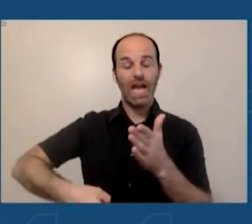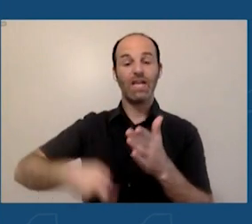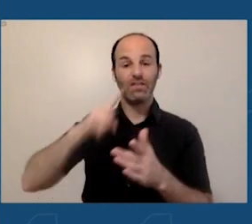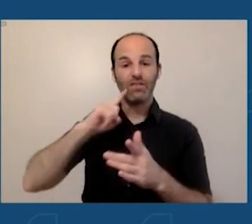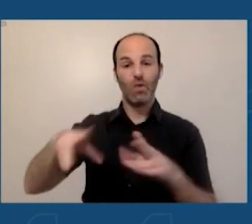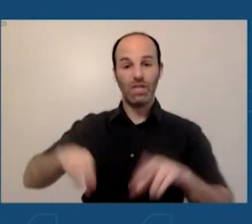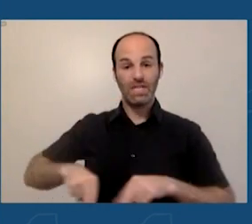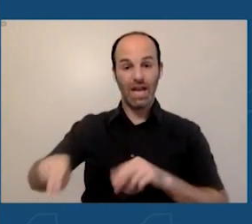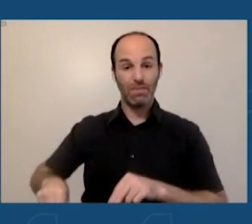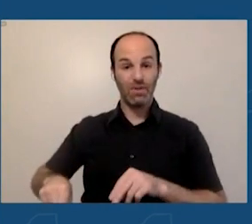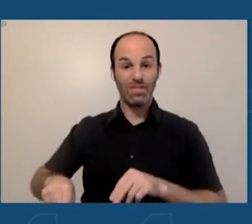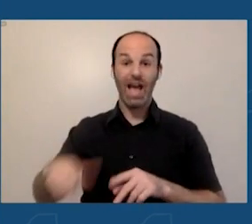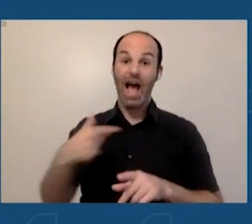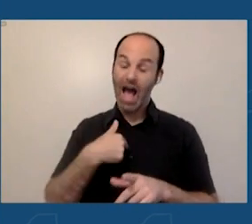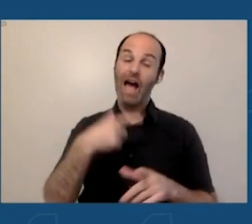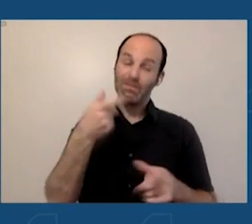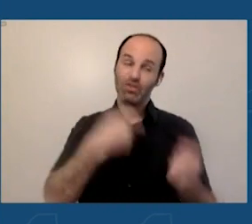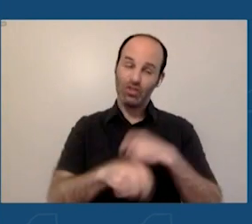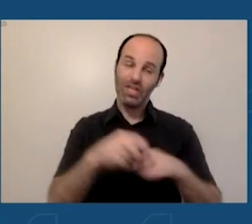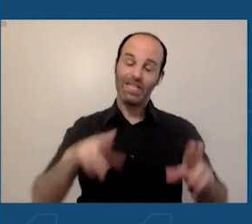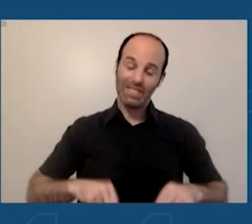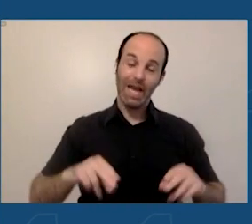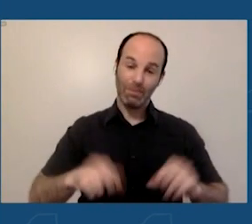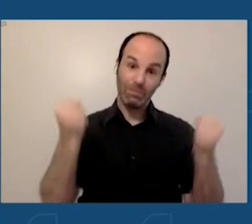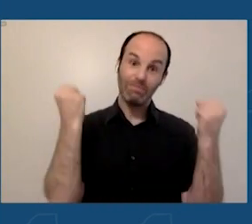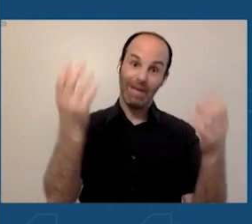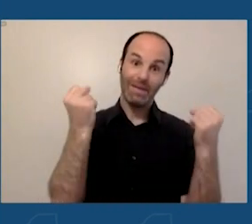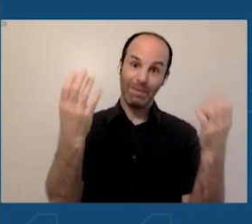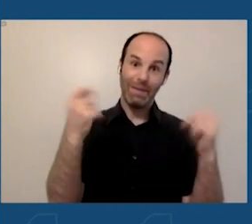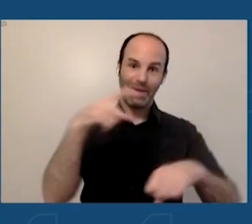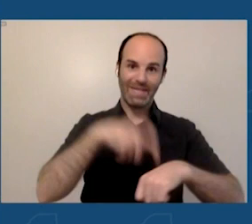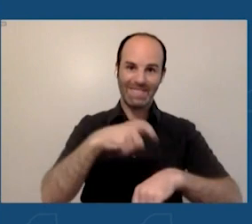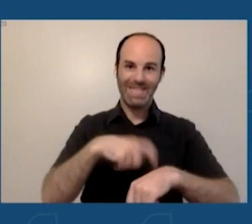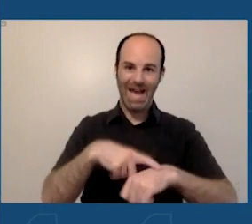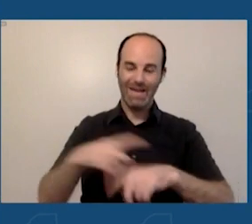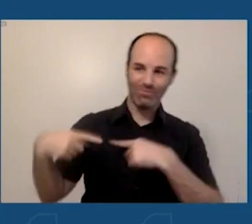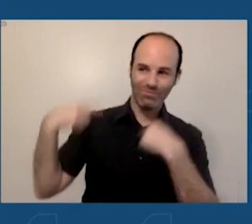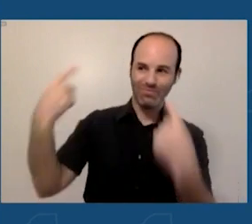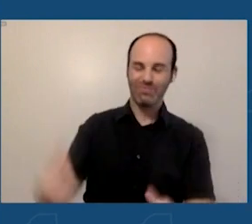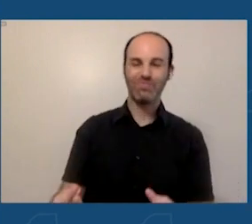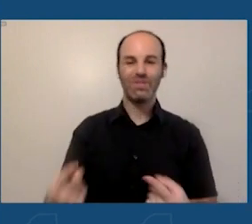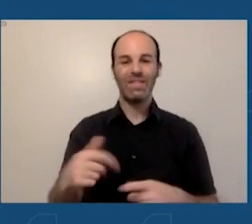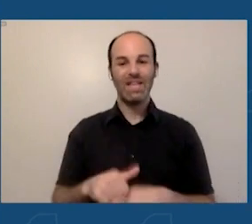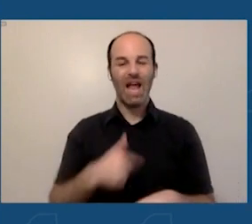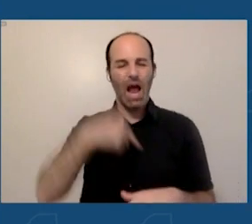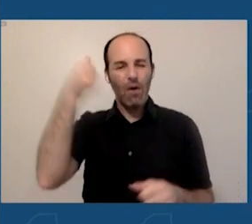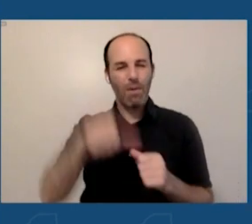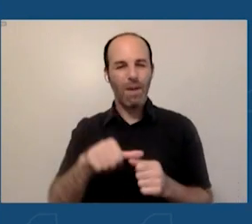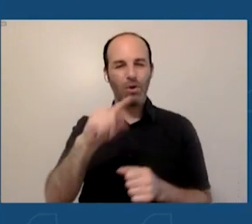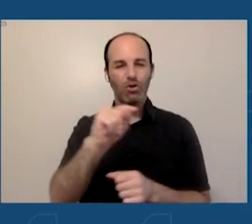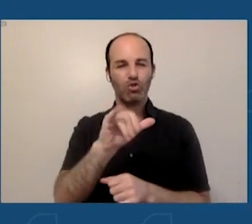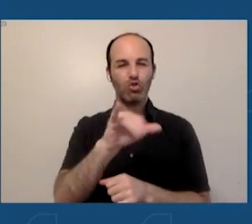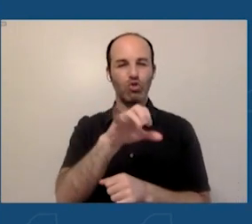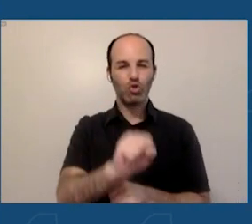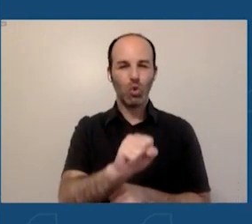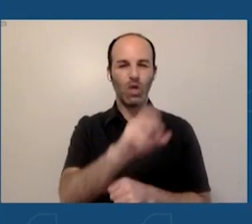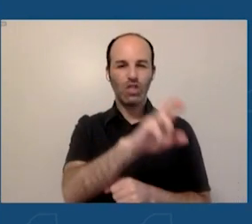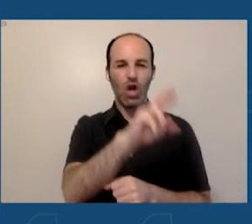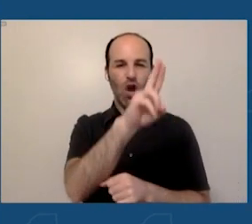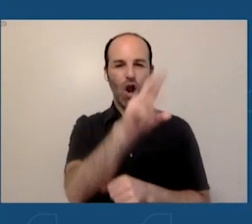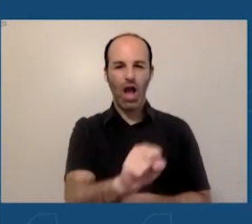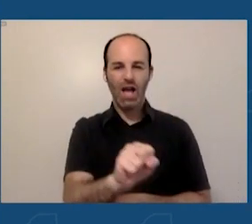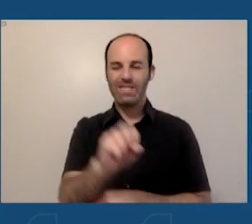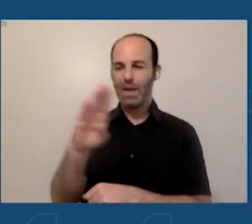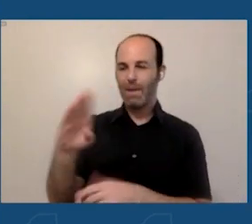or 1,000 in my lifetime. And I remember when we had Toys R Us and Babies R Us combining the coupons, and you go to